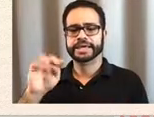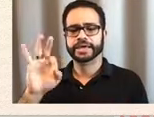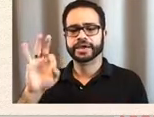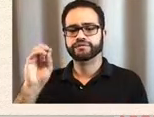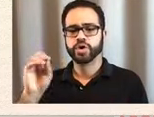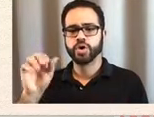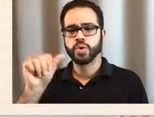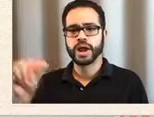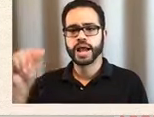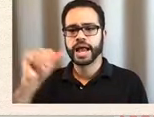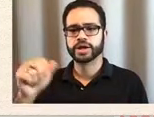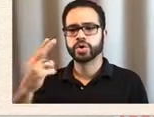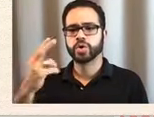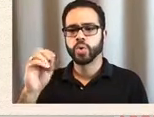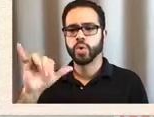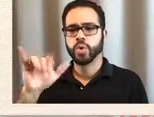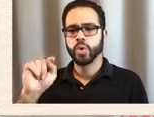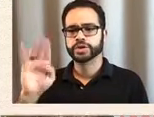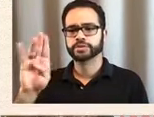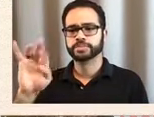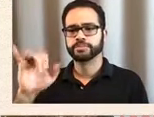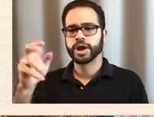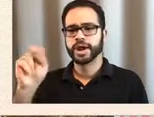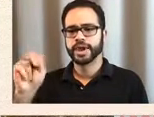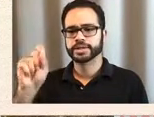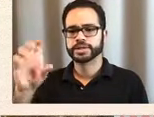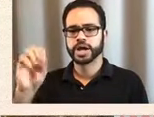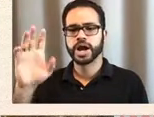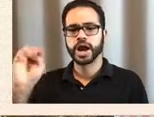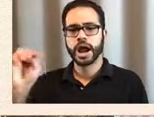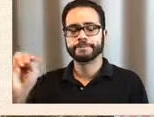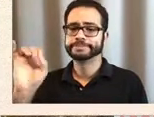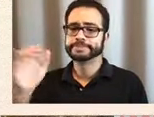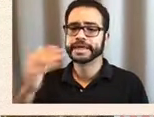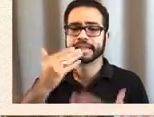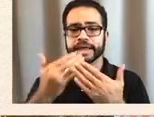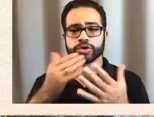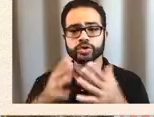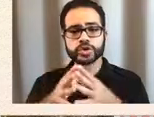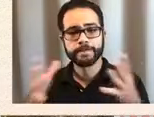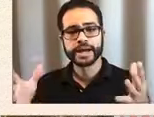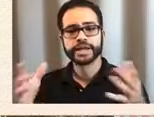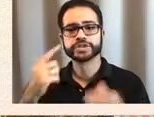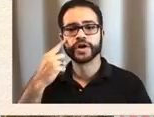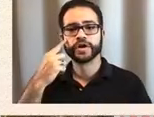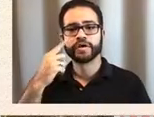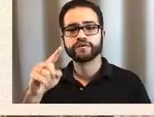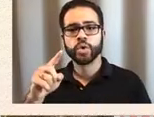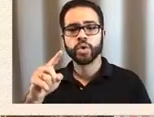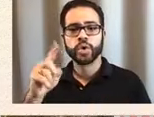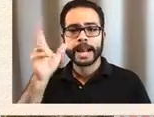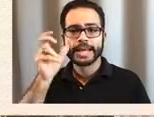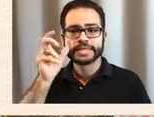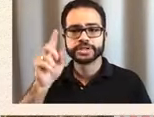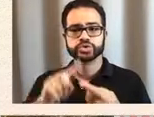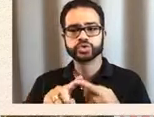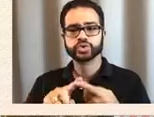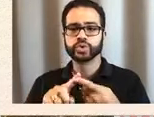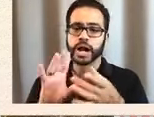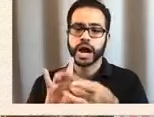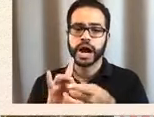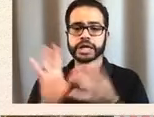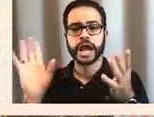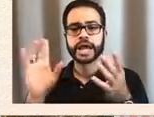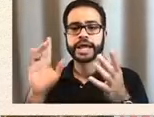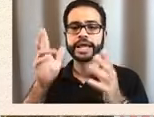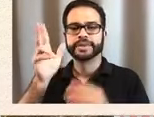info@hoytbryan.com. All right, so thanks so much for listening to Unlocking the Mystery, Guardian Advocacy and Special